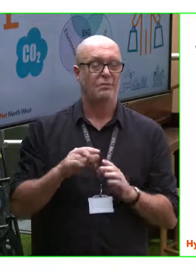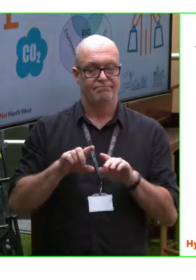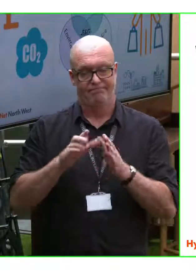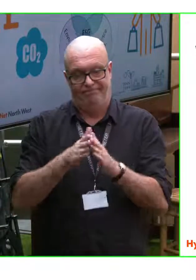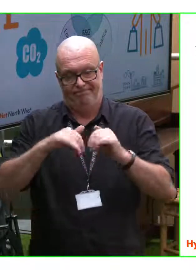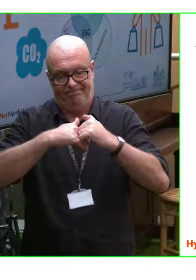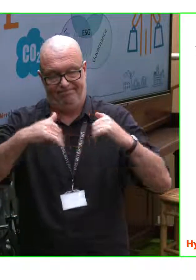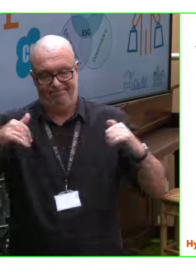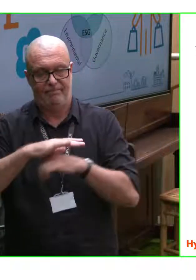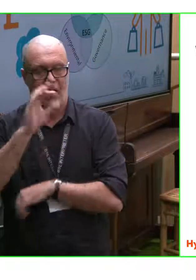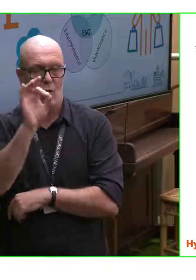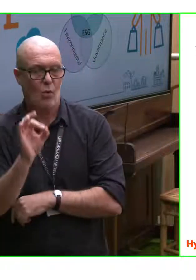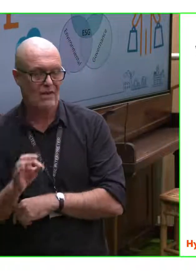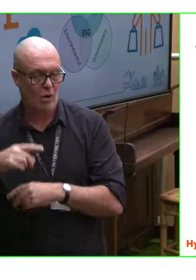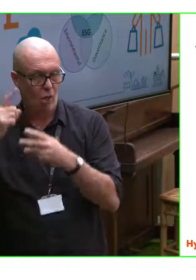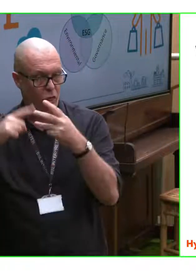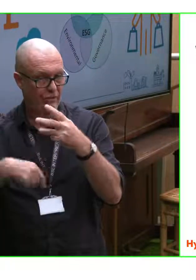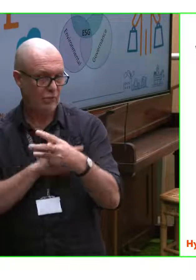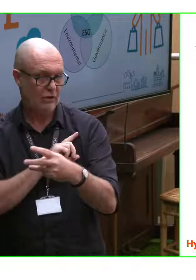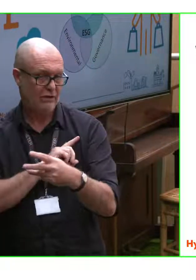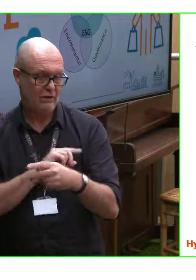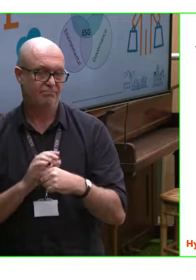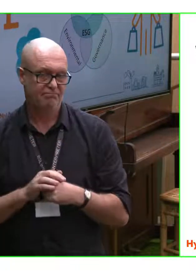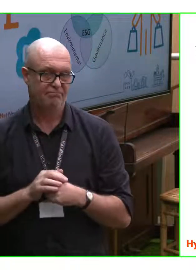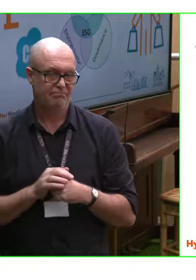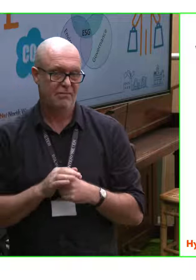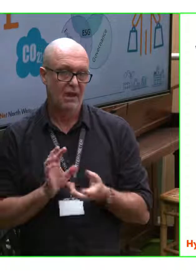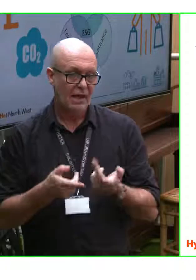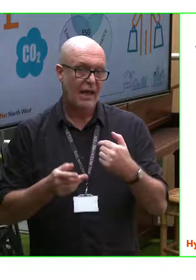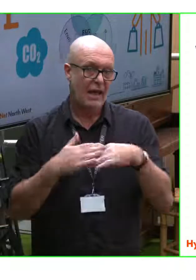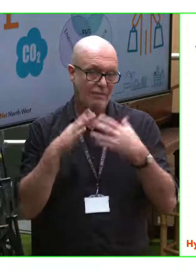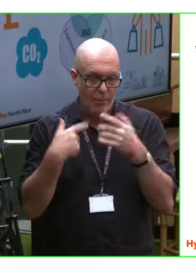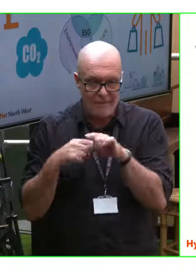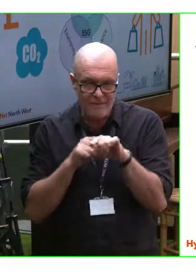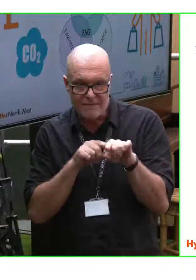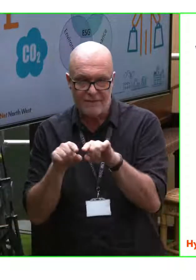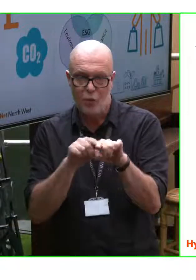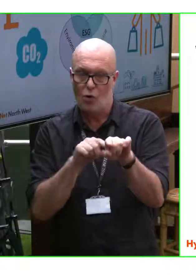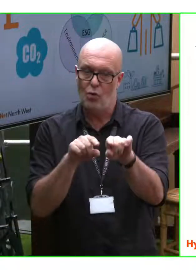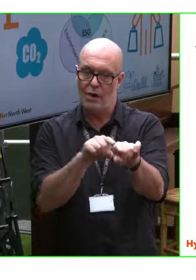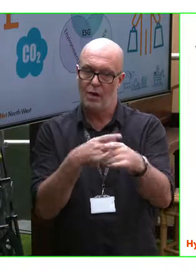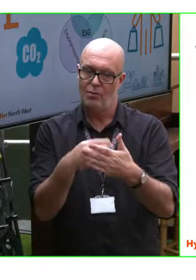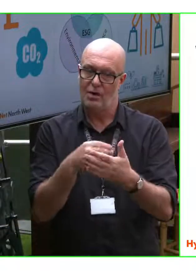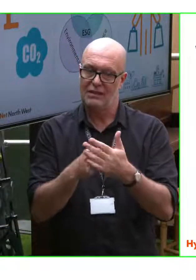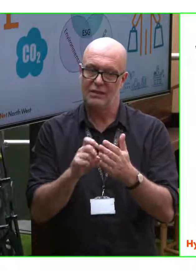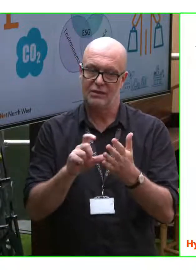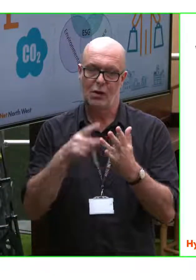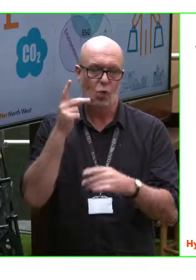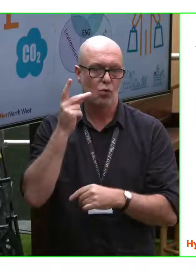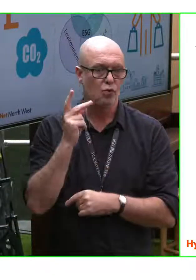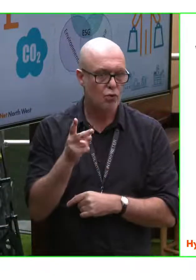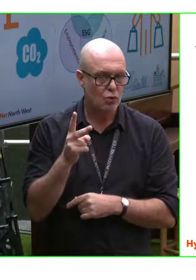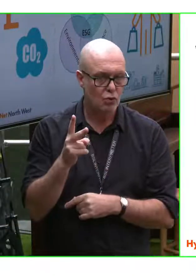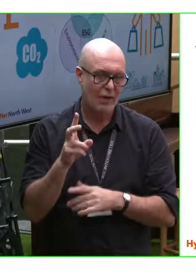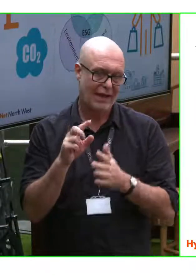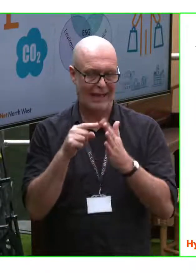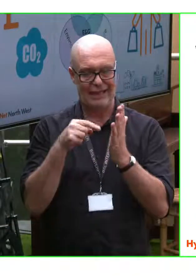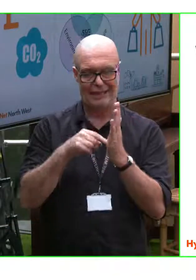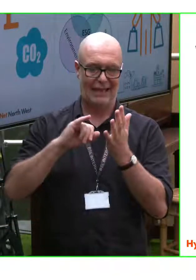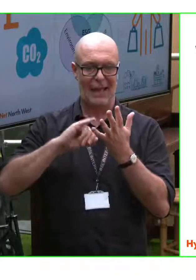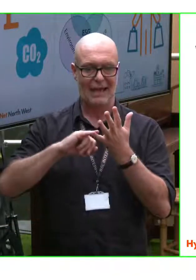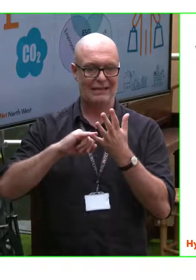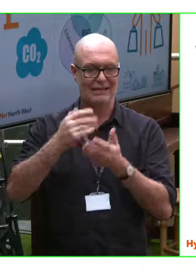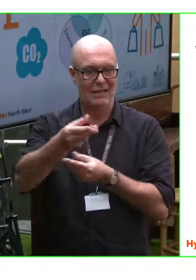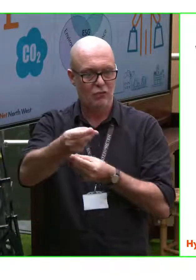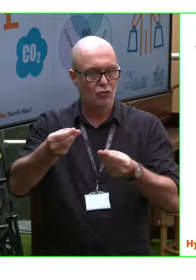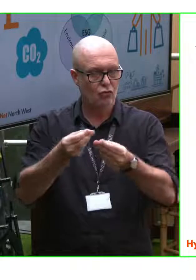question. There are 3 key reasons. If you've been following the price of carbon dioxide, the carbon dioxide ETS trading